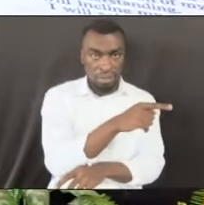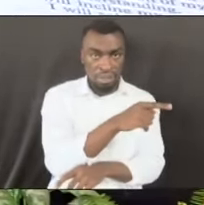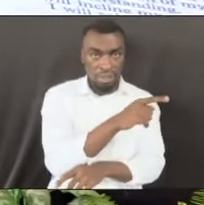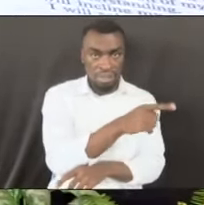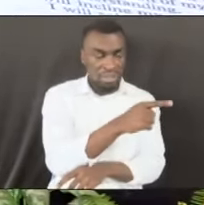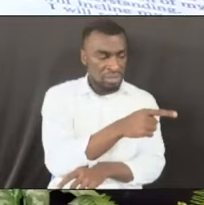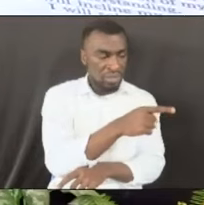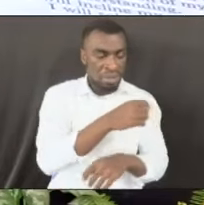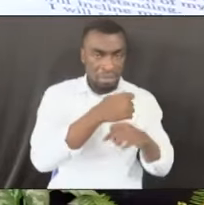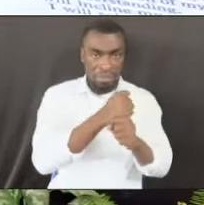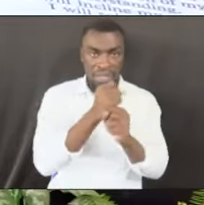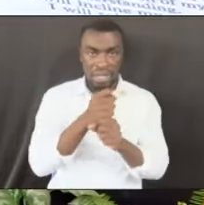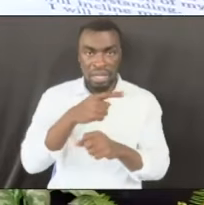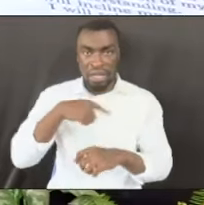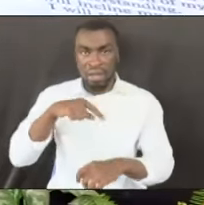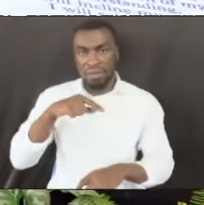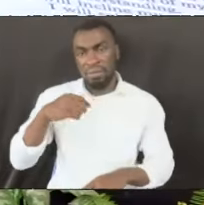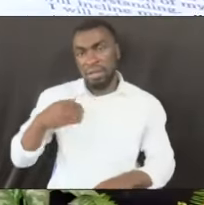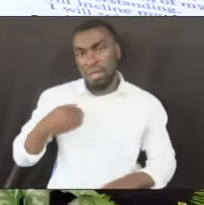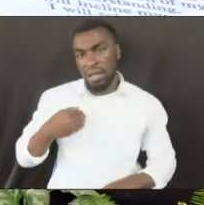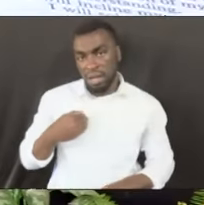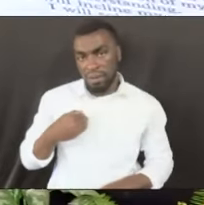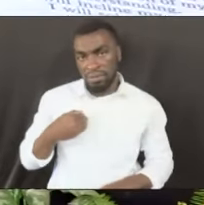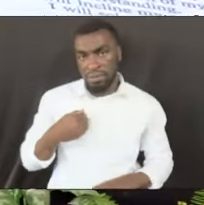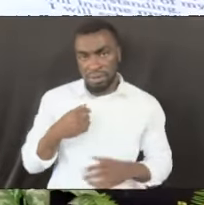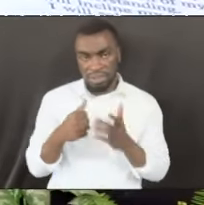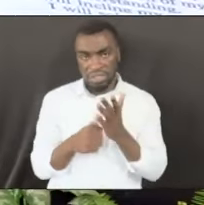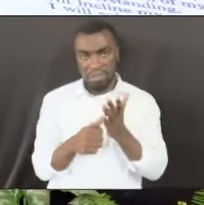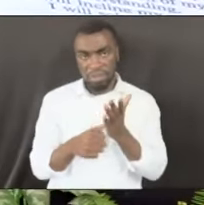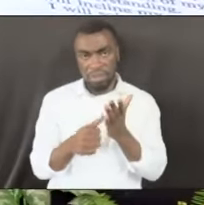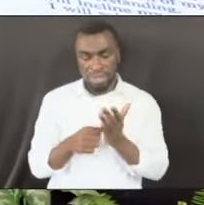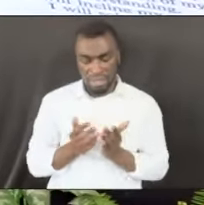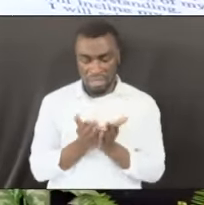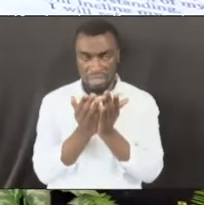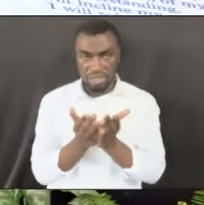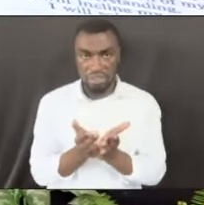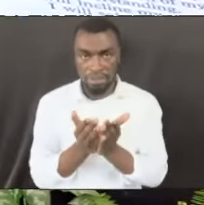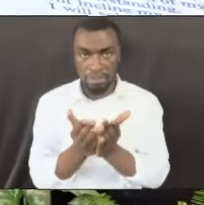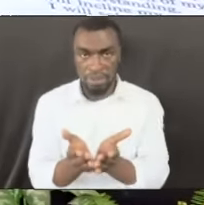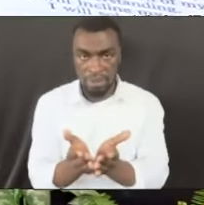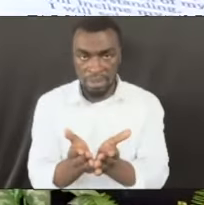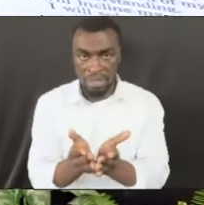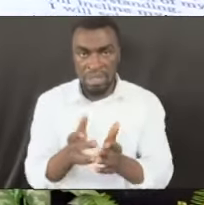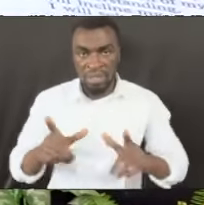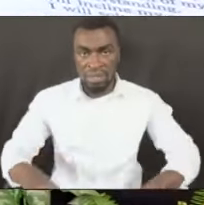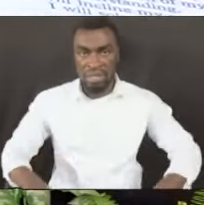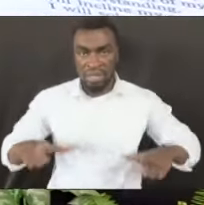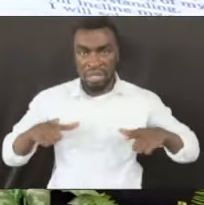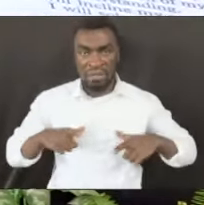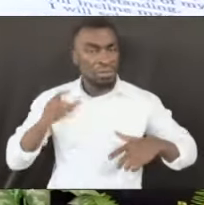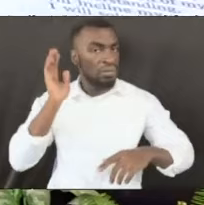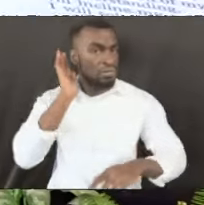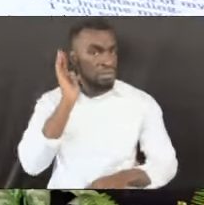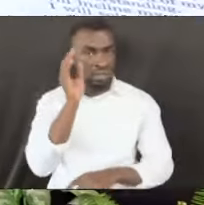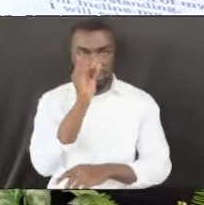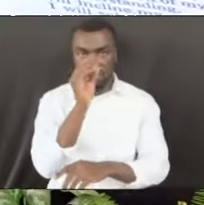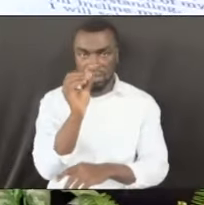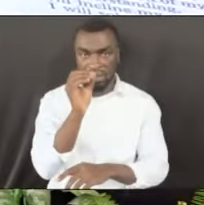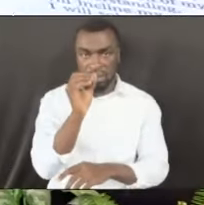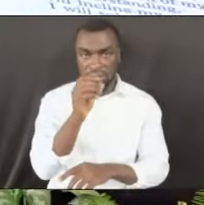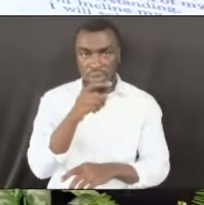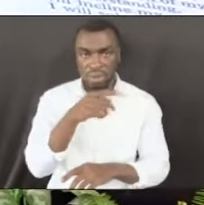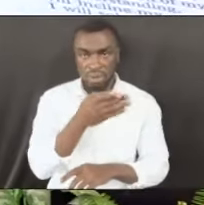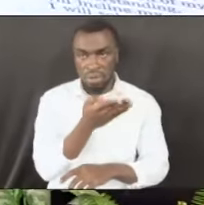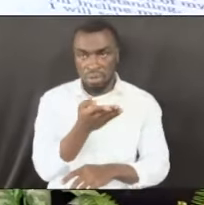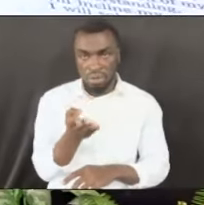were in the ship. In other words, when you live a life of disobedience, you jeopardize the lives